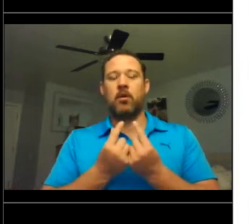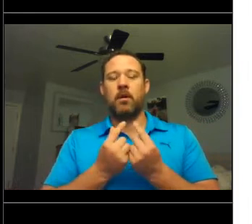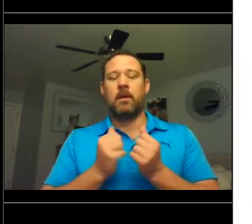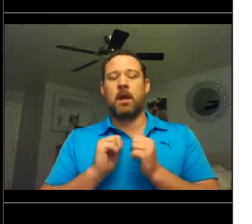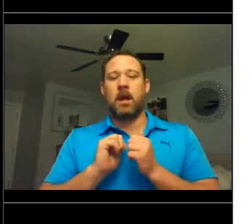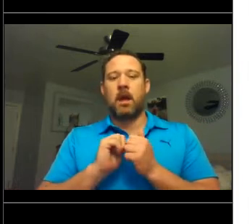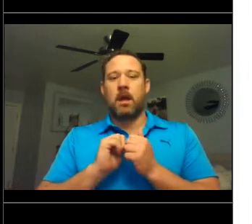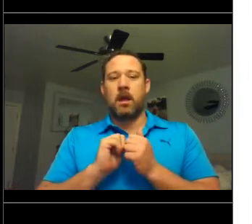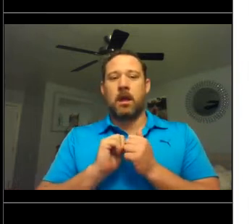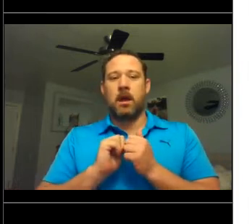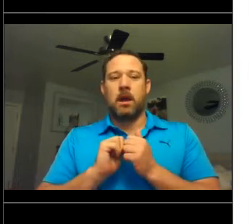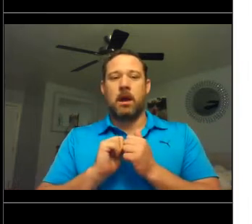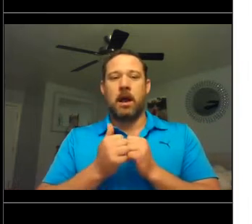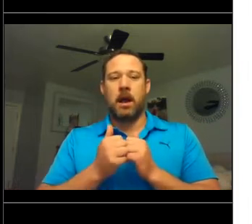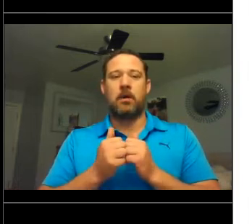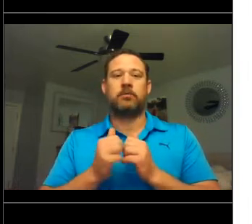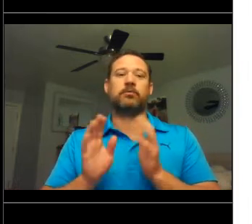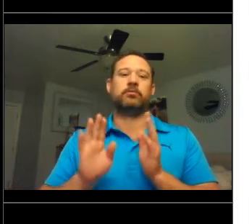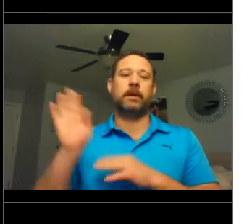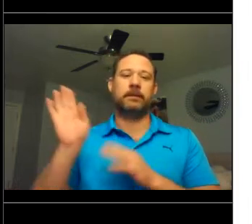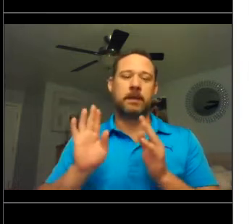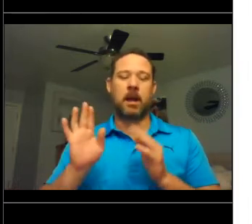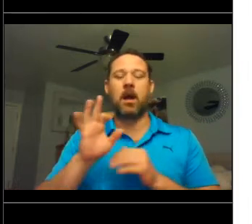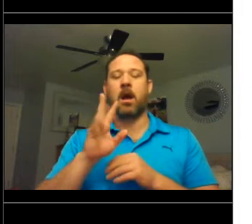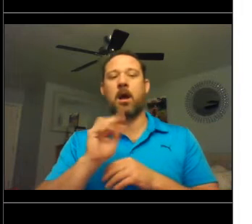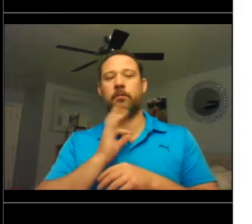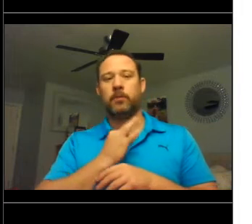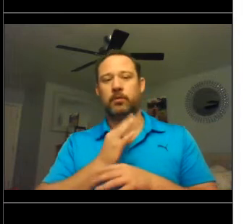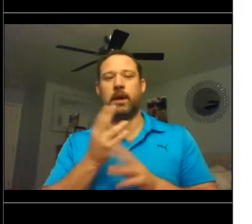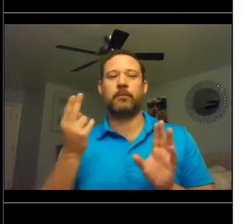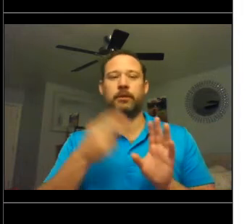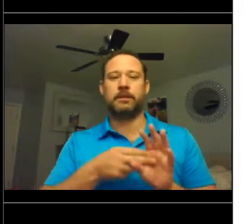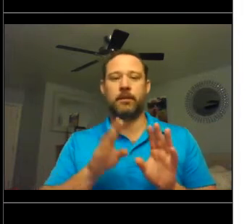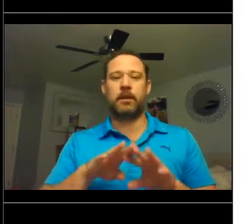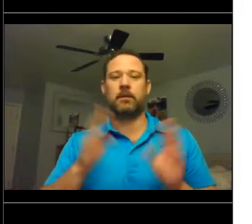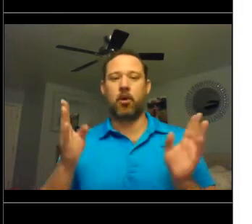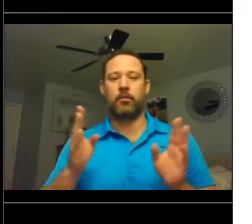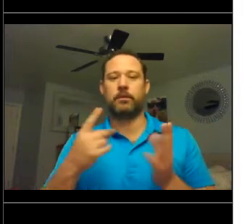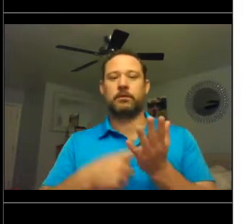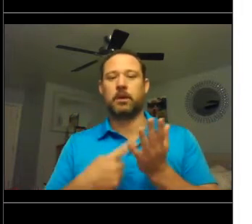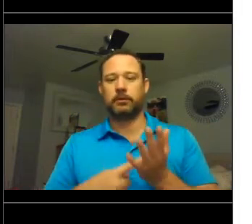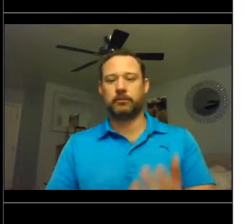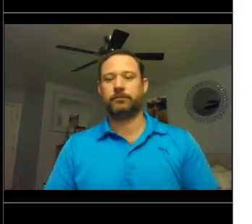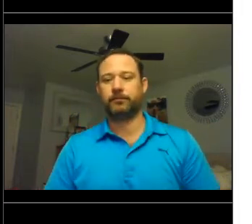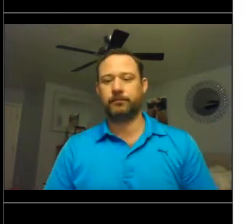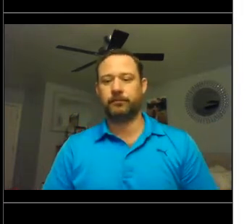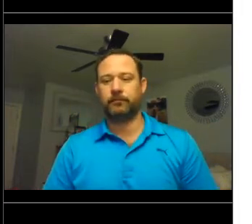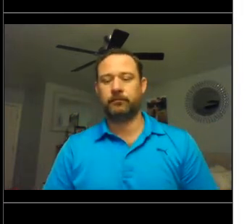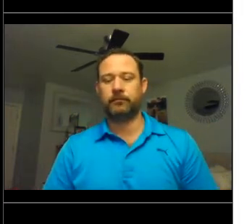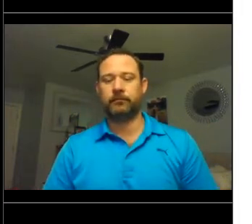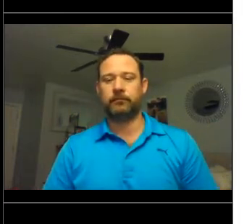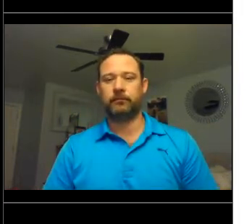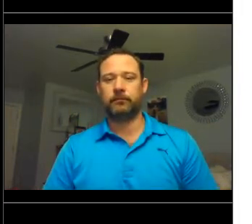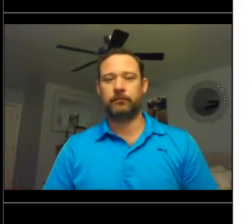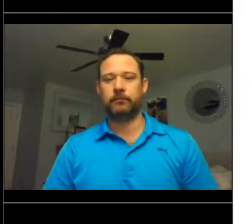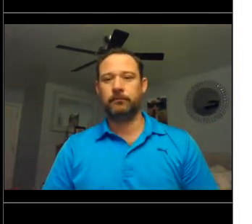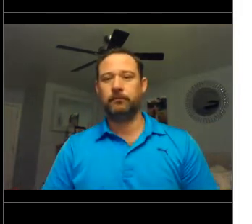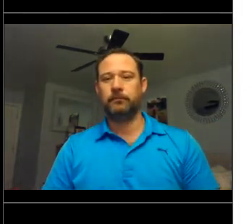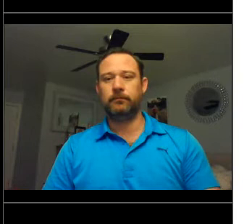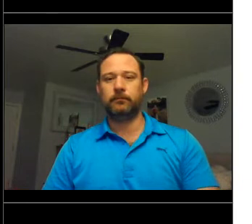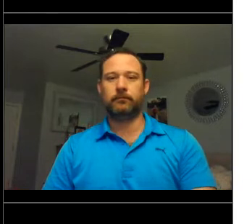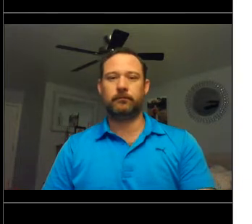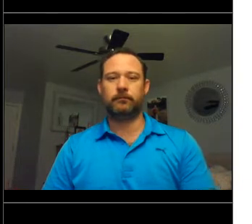to raise hands and unmute and participate in the open question and answer period. Thank you.